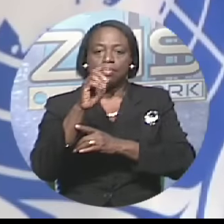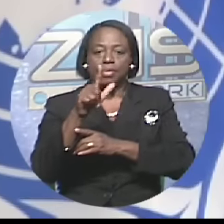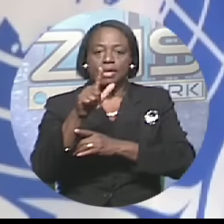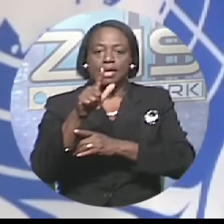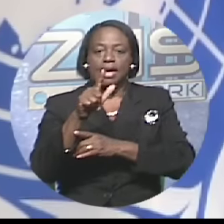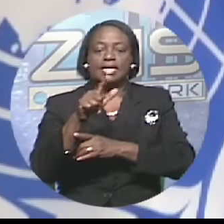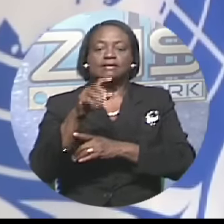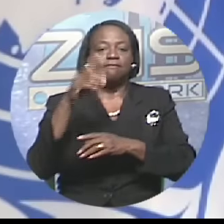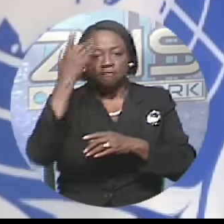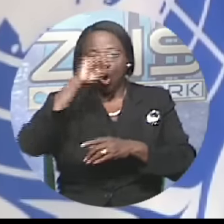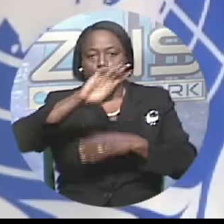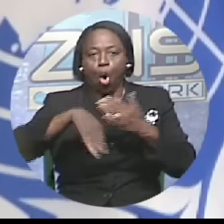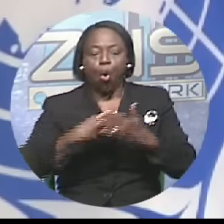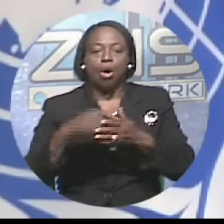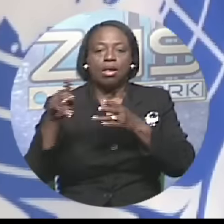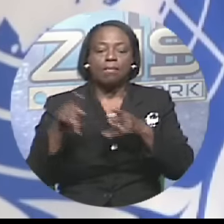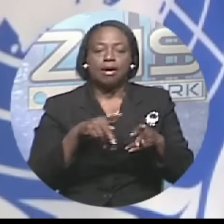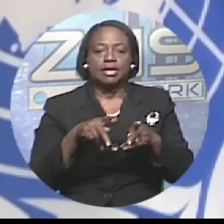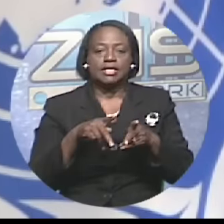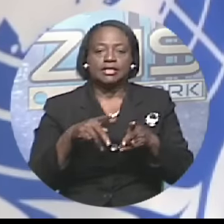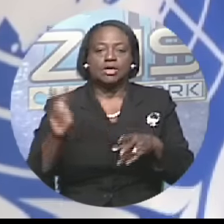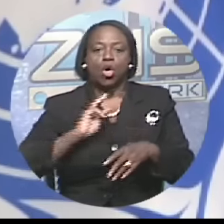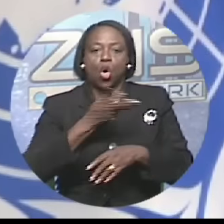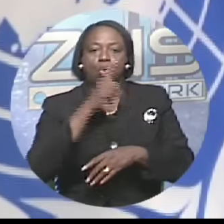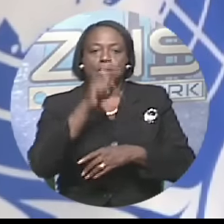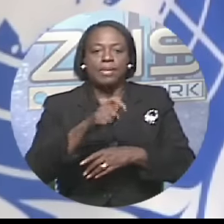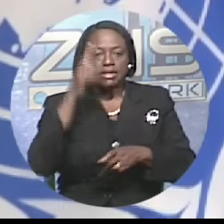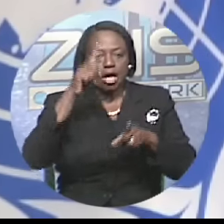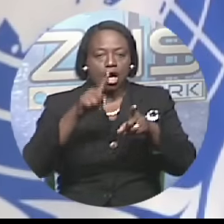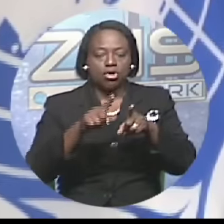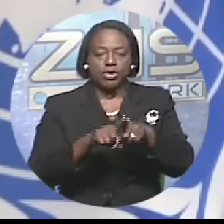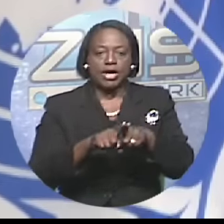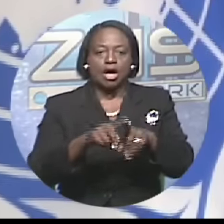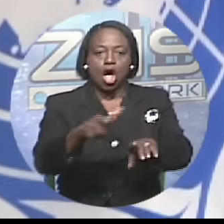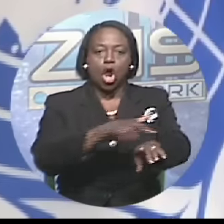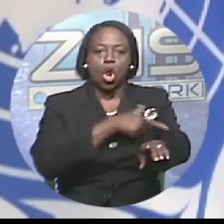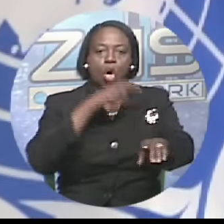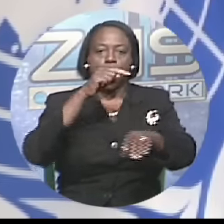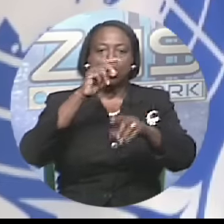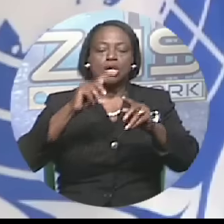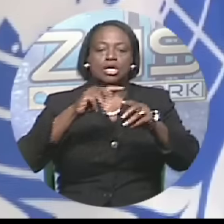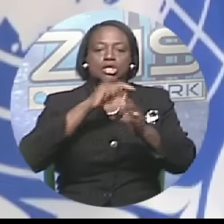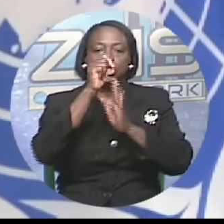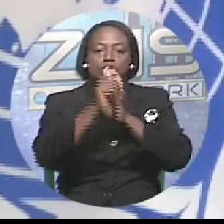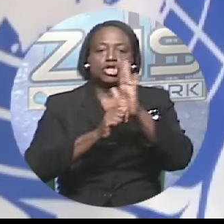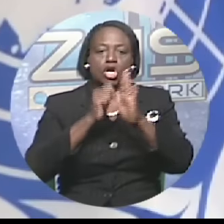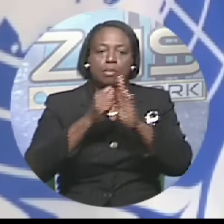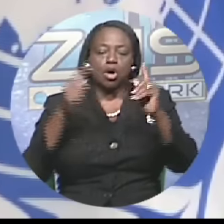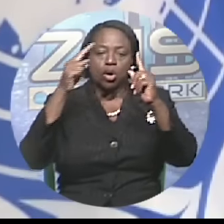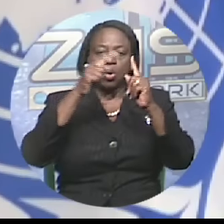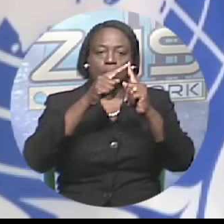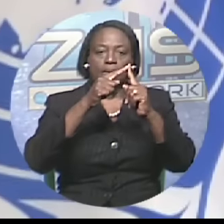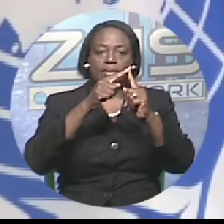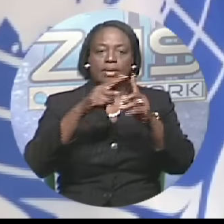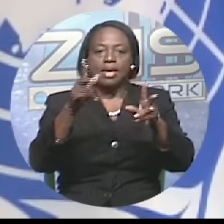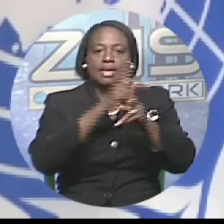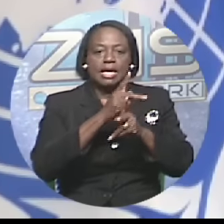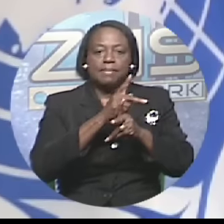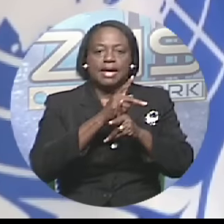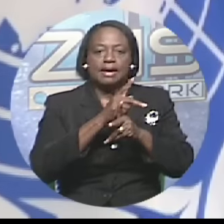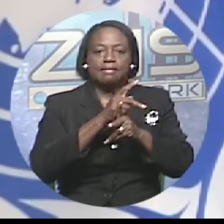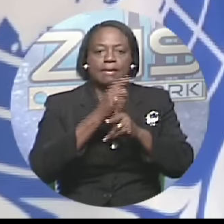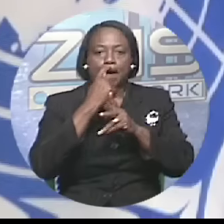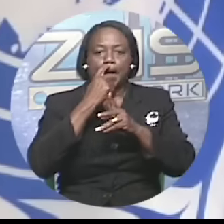applicable to all parties. We must also agree a long-term goal of keeping the average global temperature